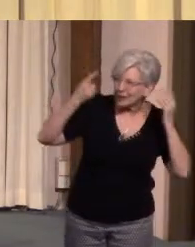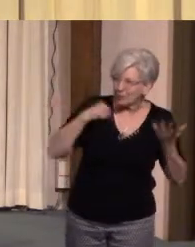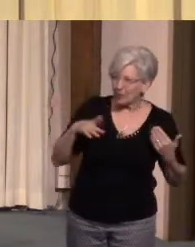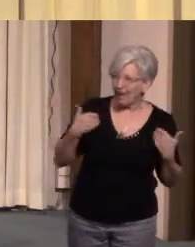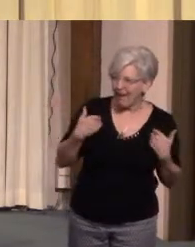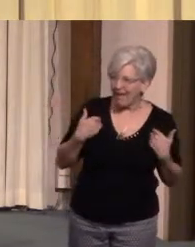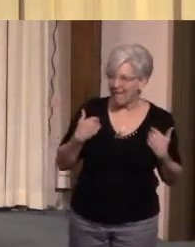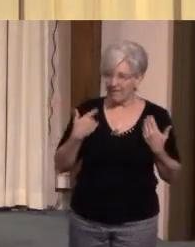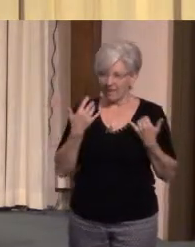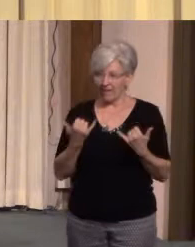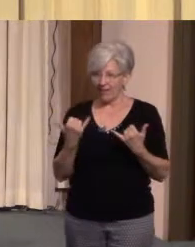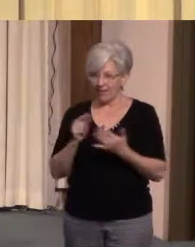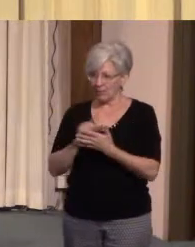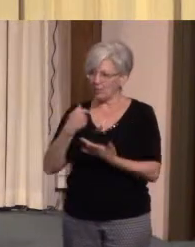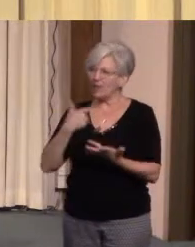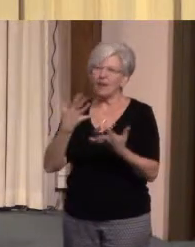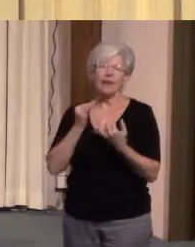have.